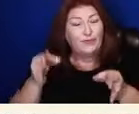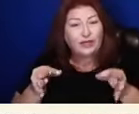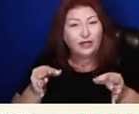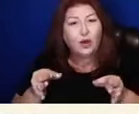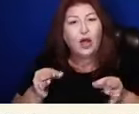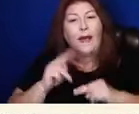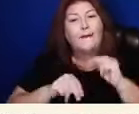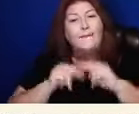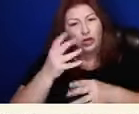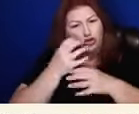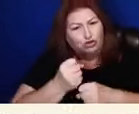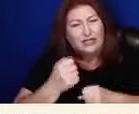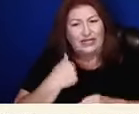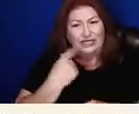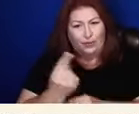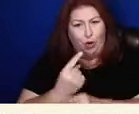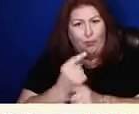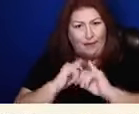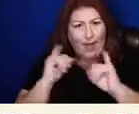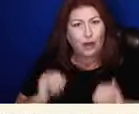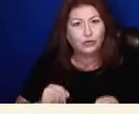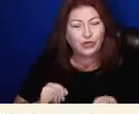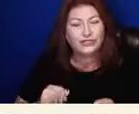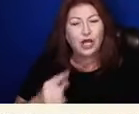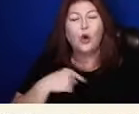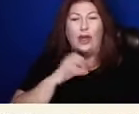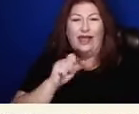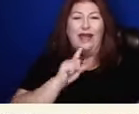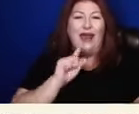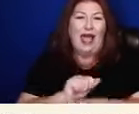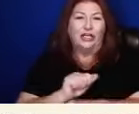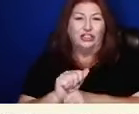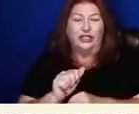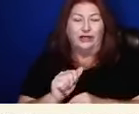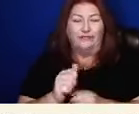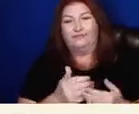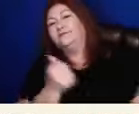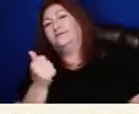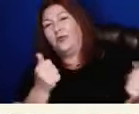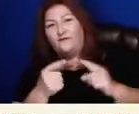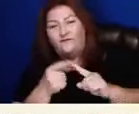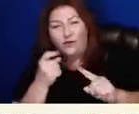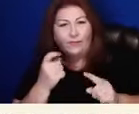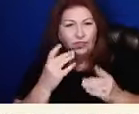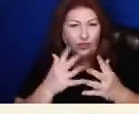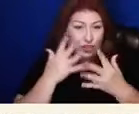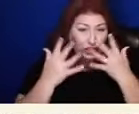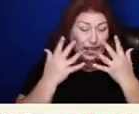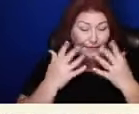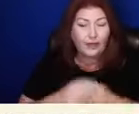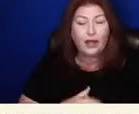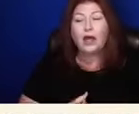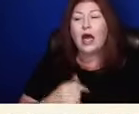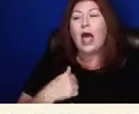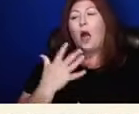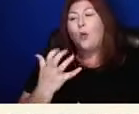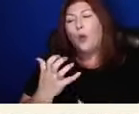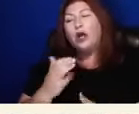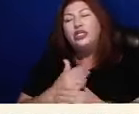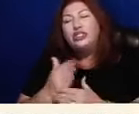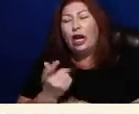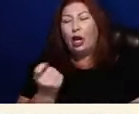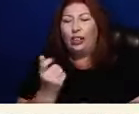appropriate boundaries, then we can actually break free from shame. And so I want to share a little